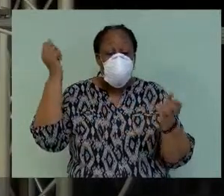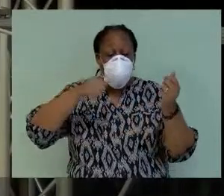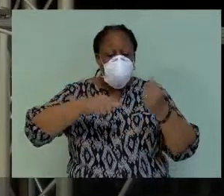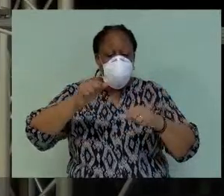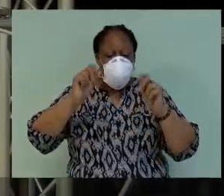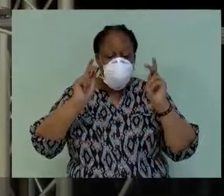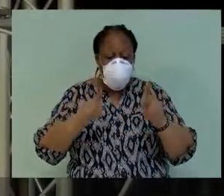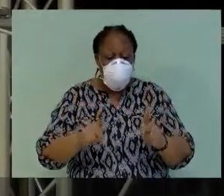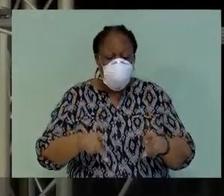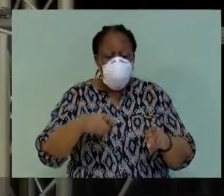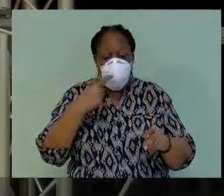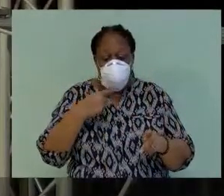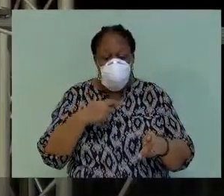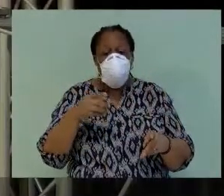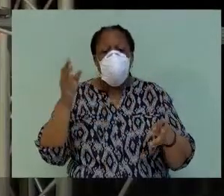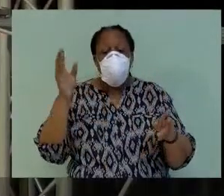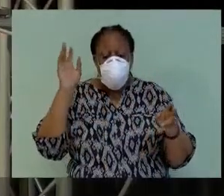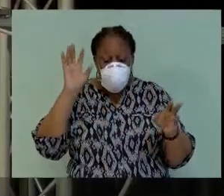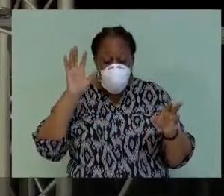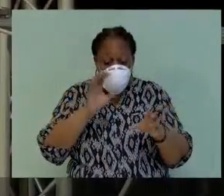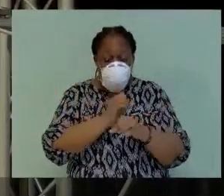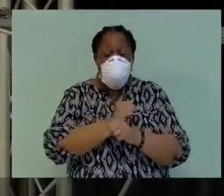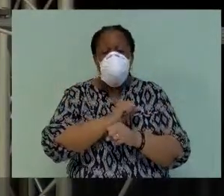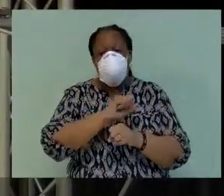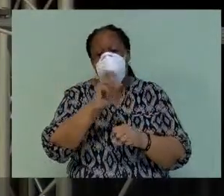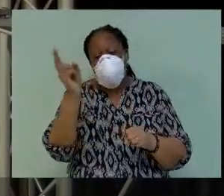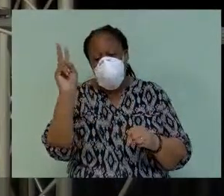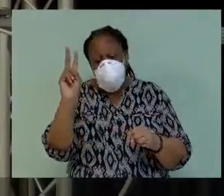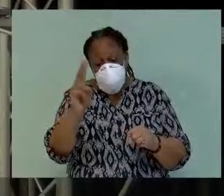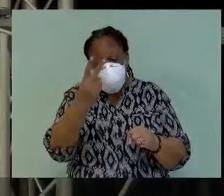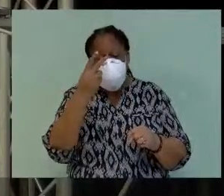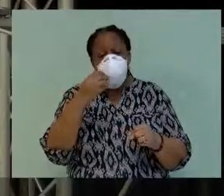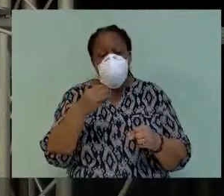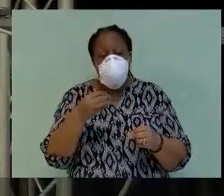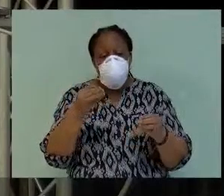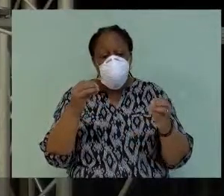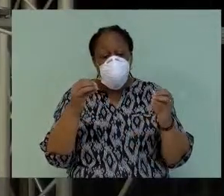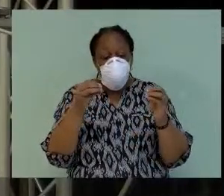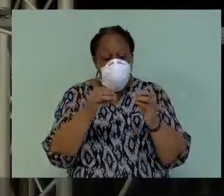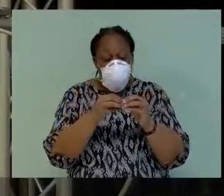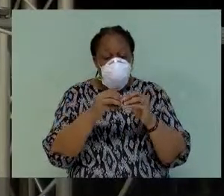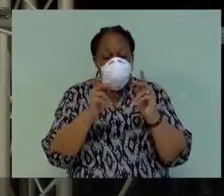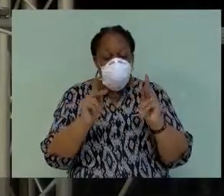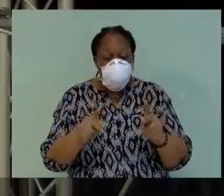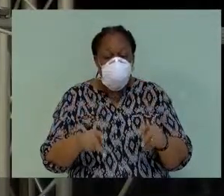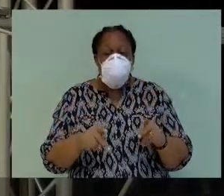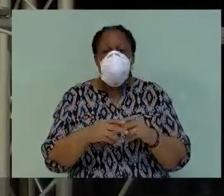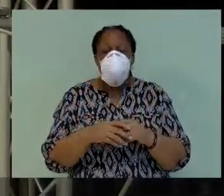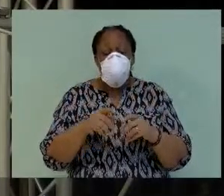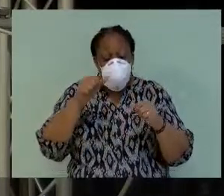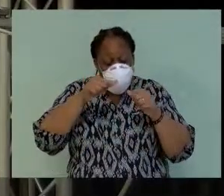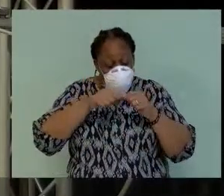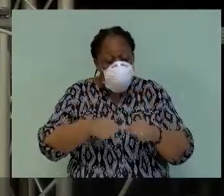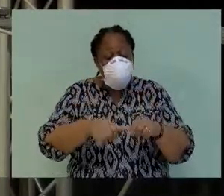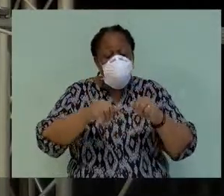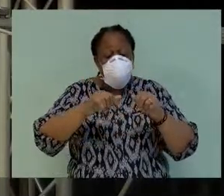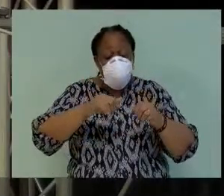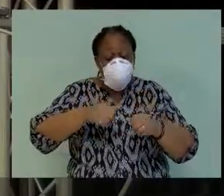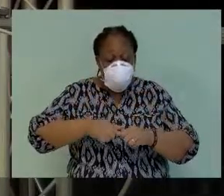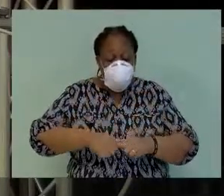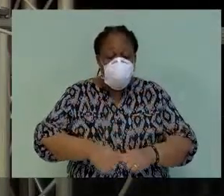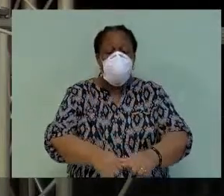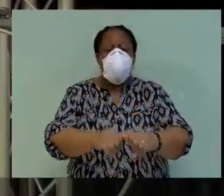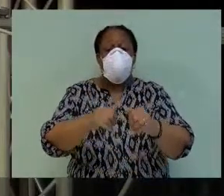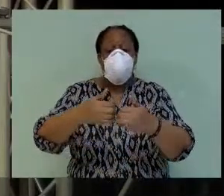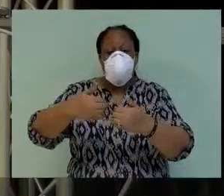we cannot go back to life as usual. We still have to continue the physical distancing, the social